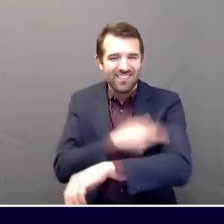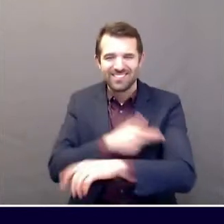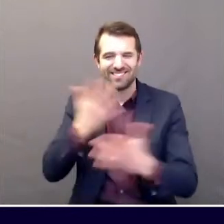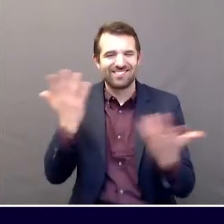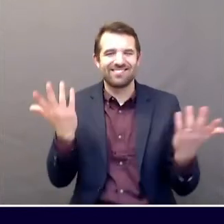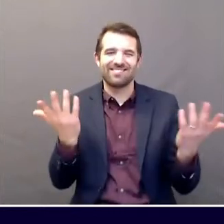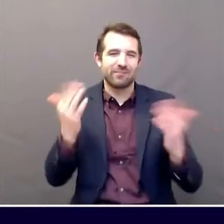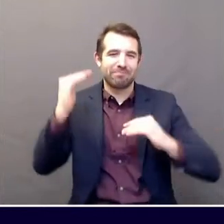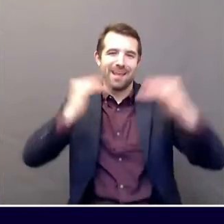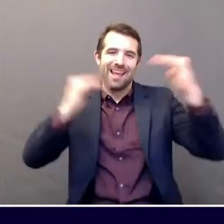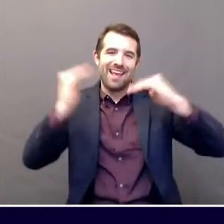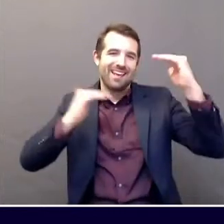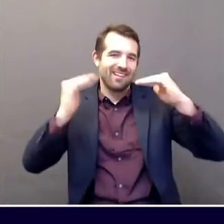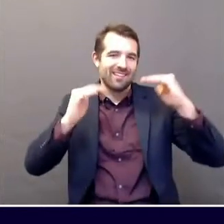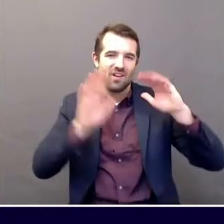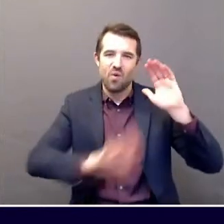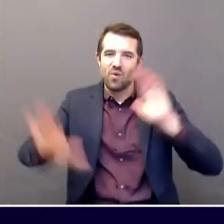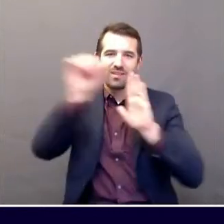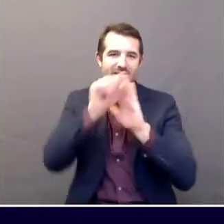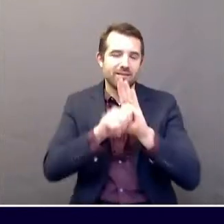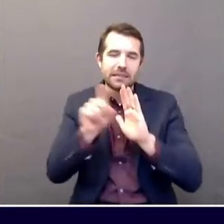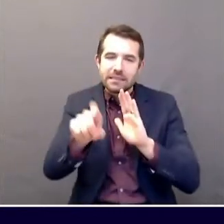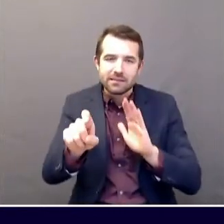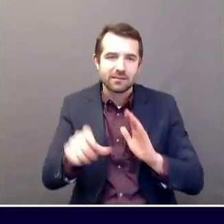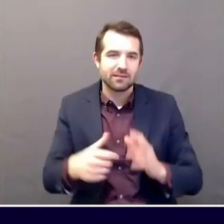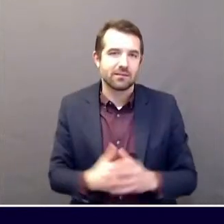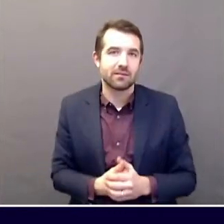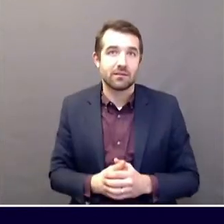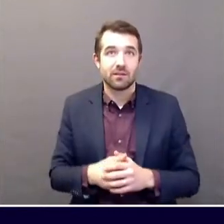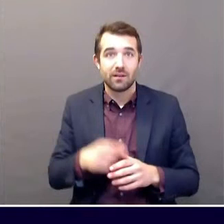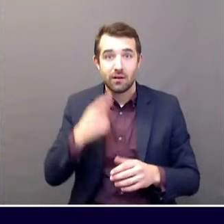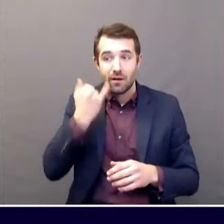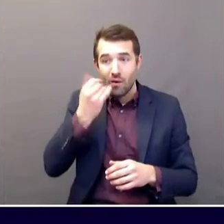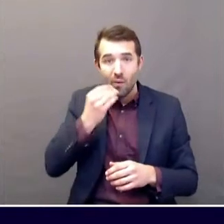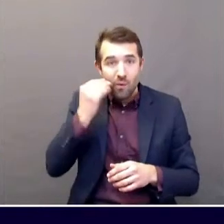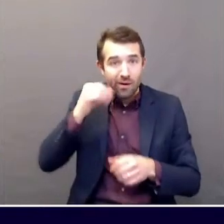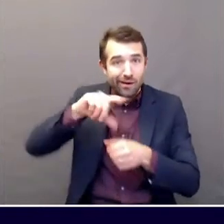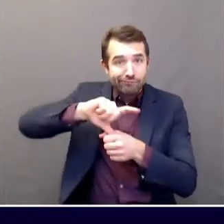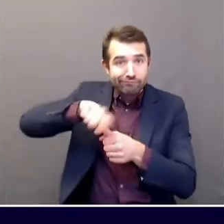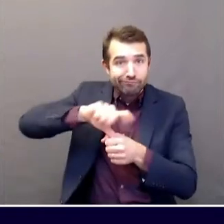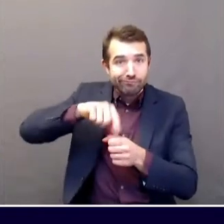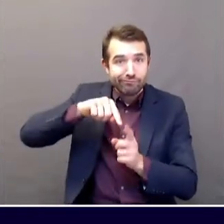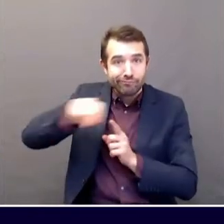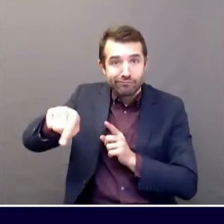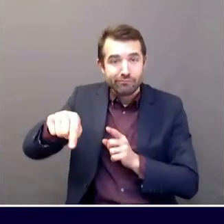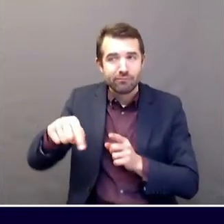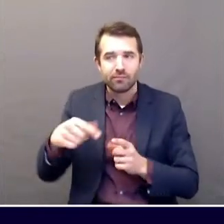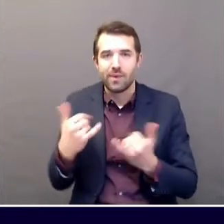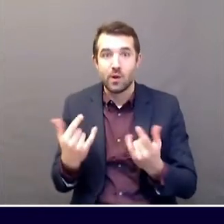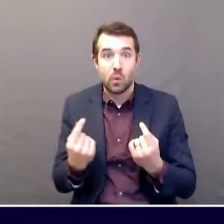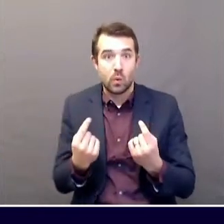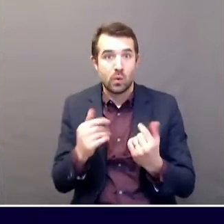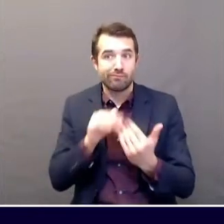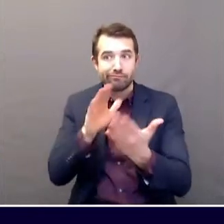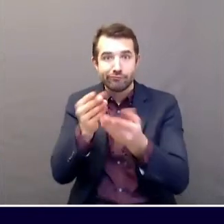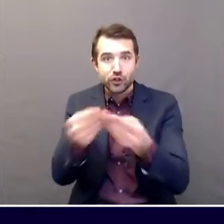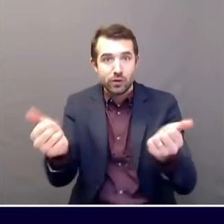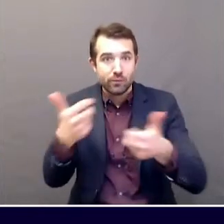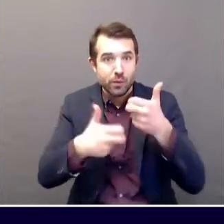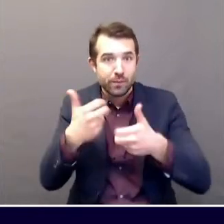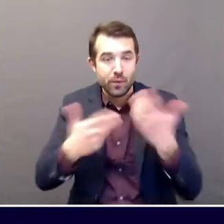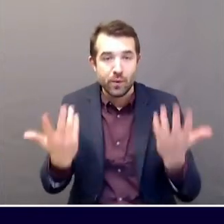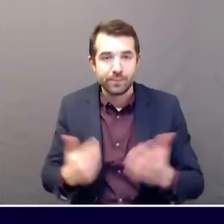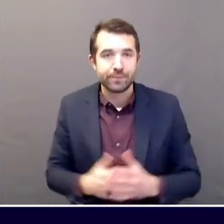better if someone could get vaccinated closer to home. So our approach right now is to remedy this concern by trying to offer vaccines